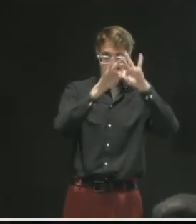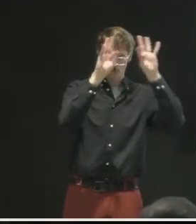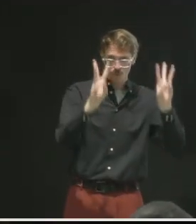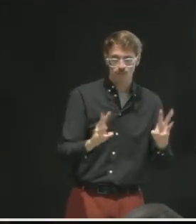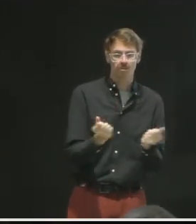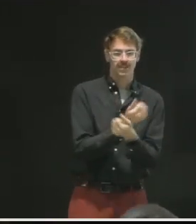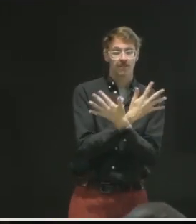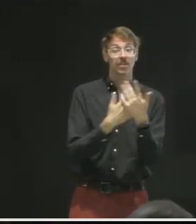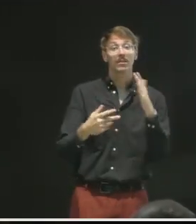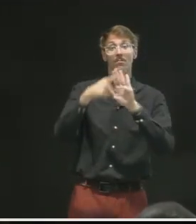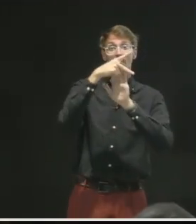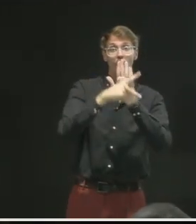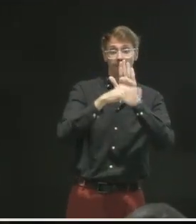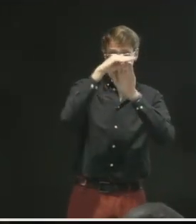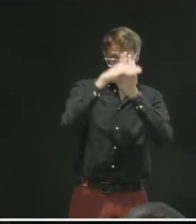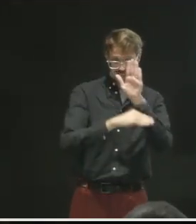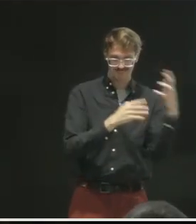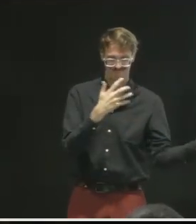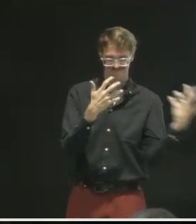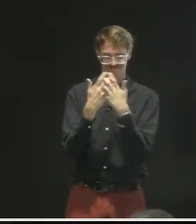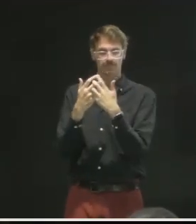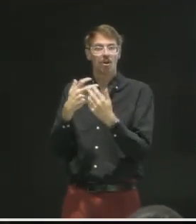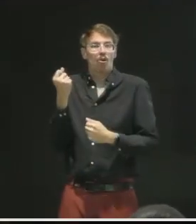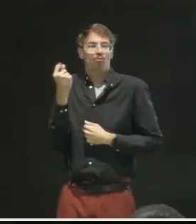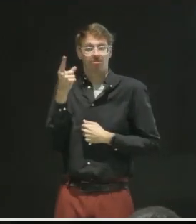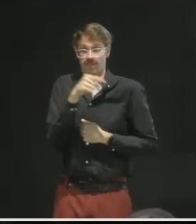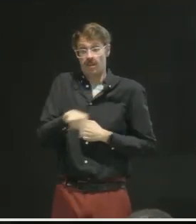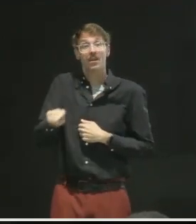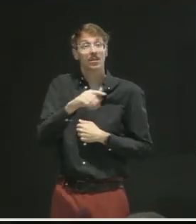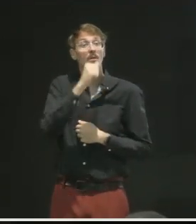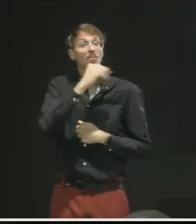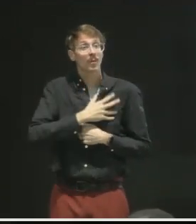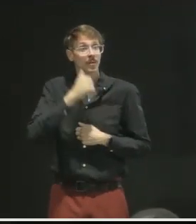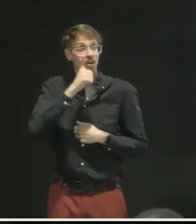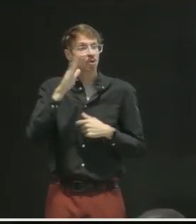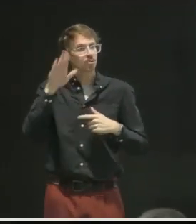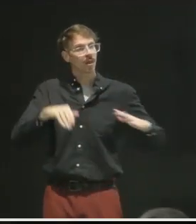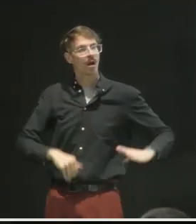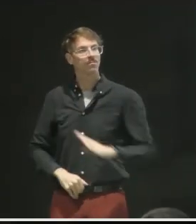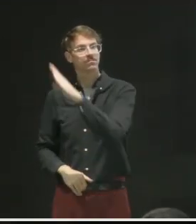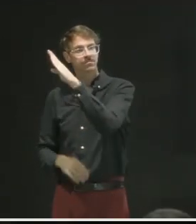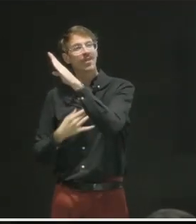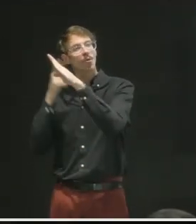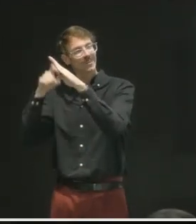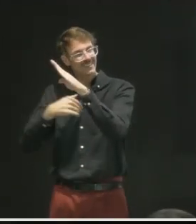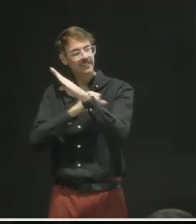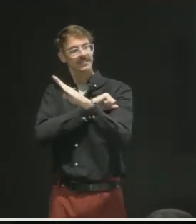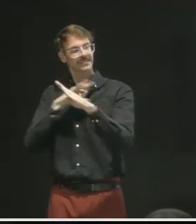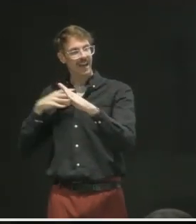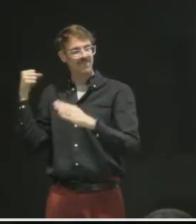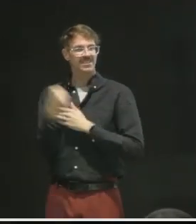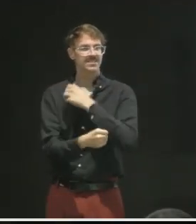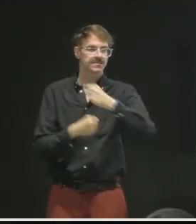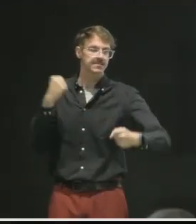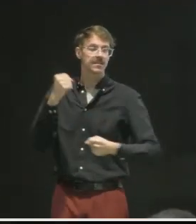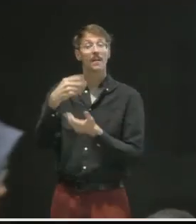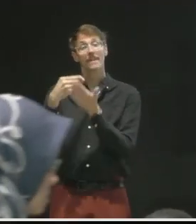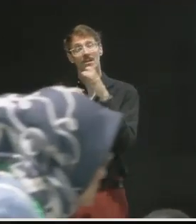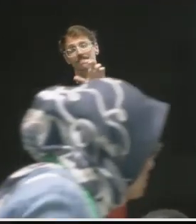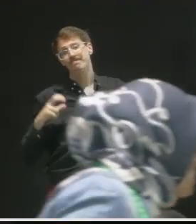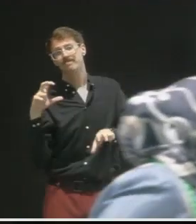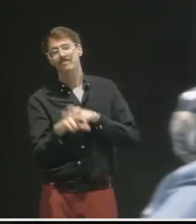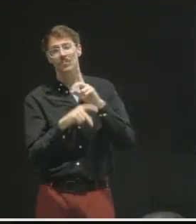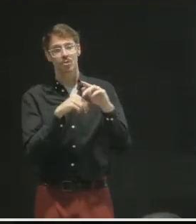policies recognize that violence against women will increase and that we will need staff and we will need investment to